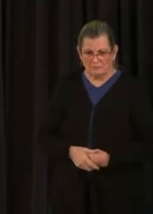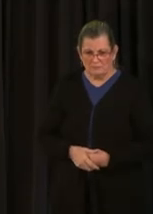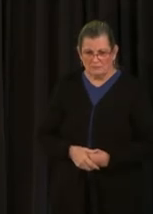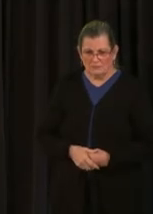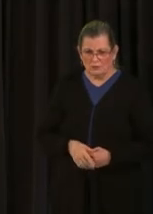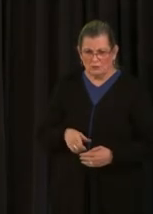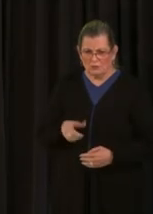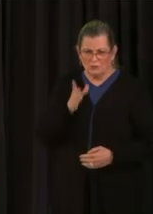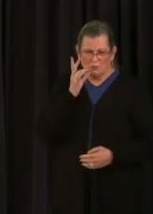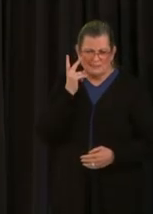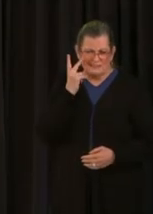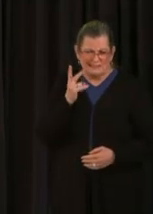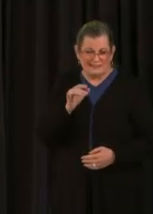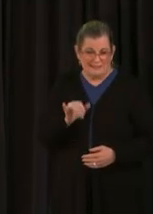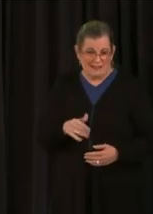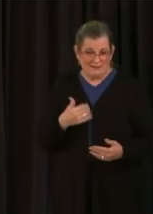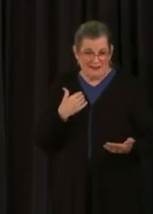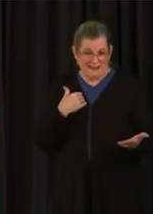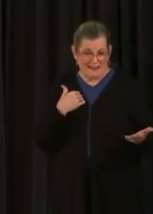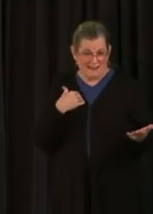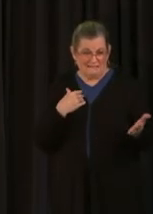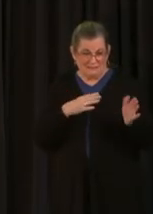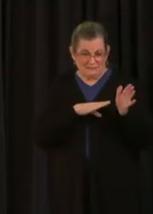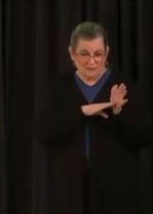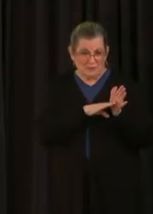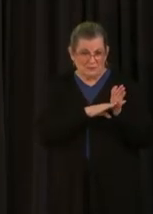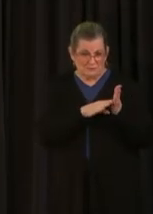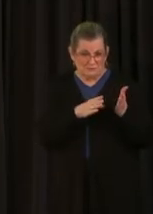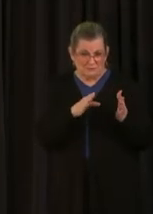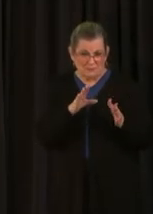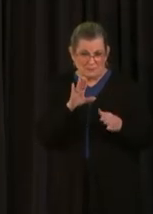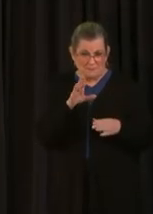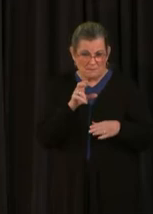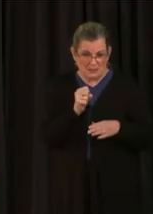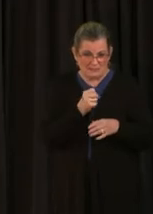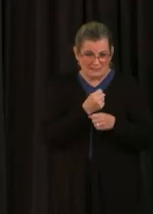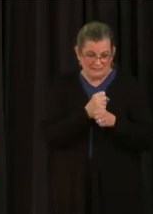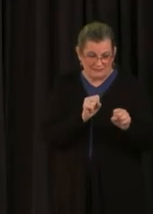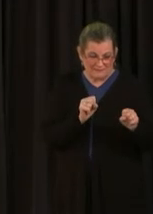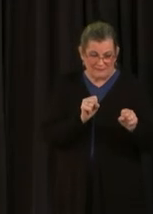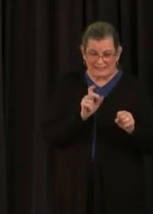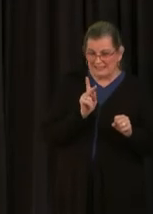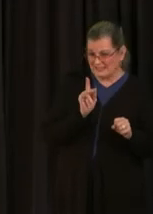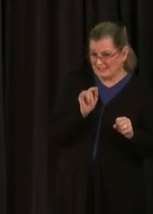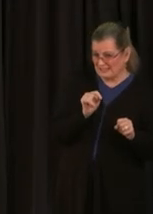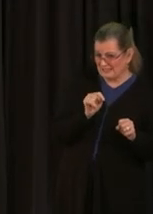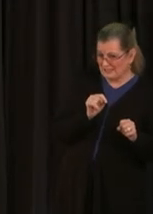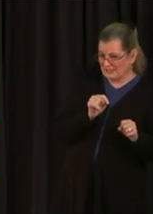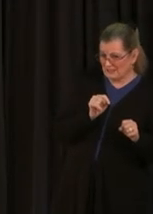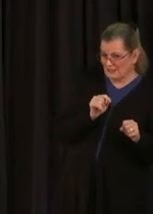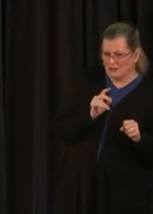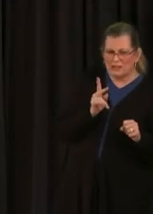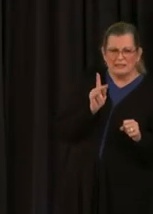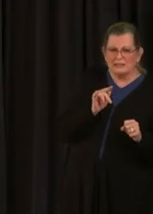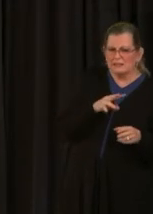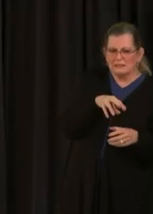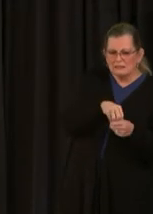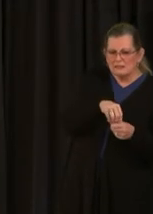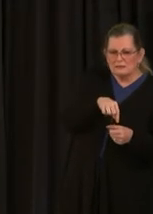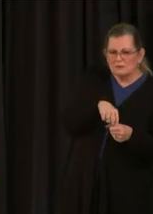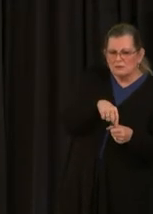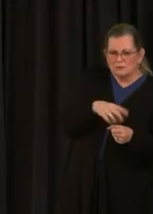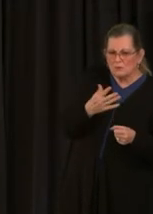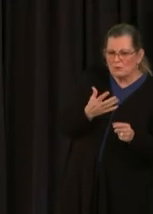a customer refuses to wear a mask or a security incident results by being told to wear a mask, we do have to make a notice to the